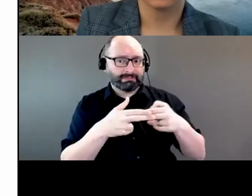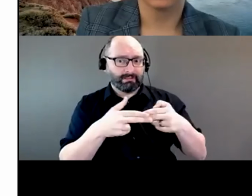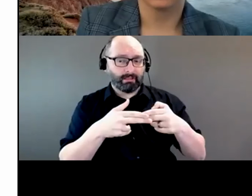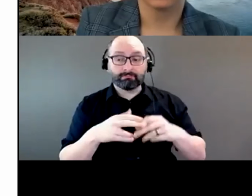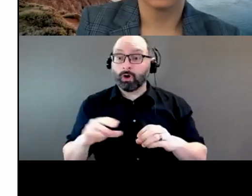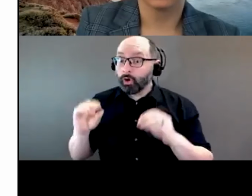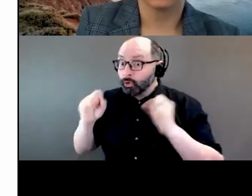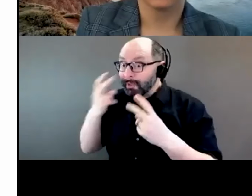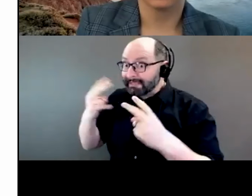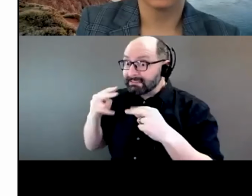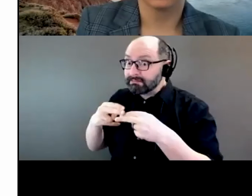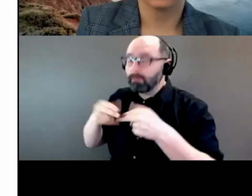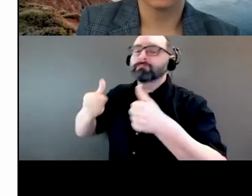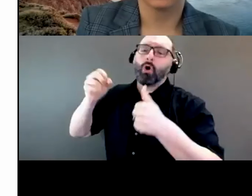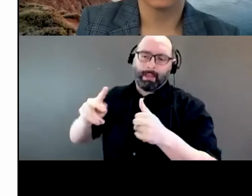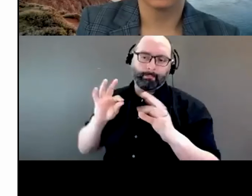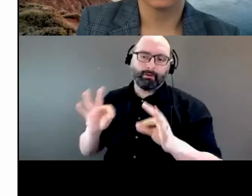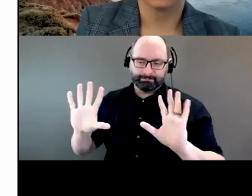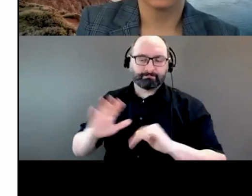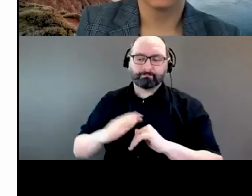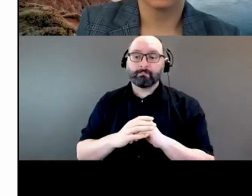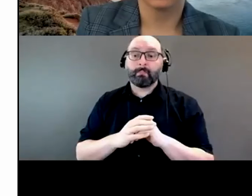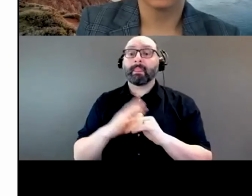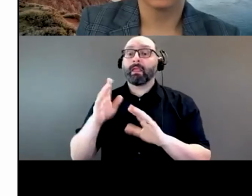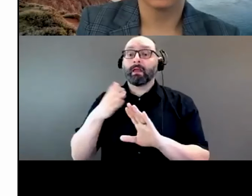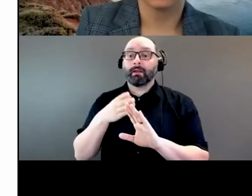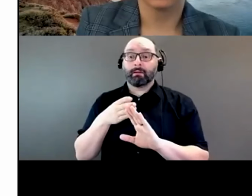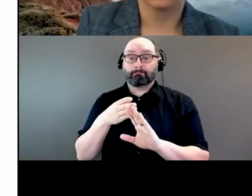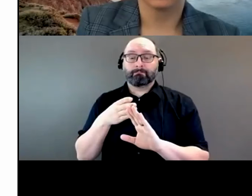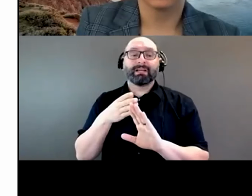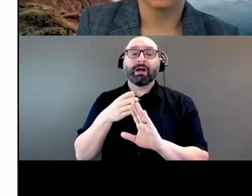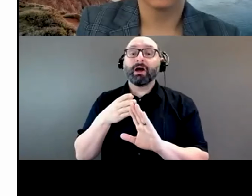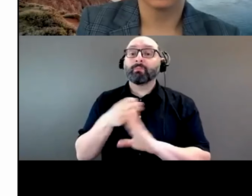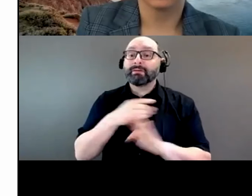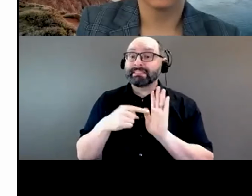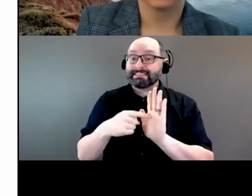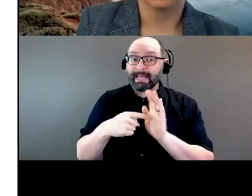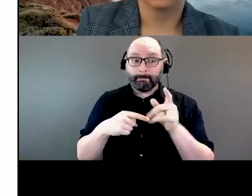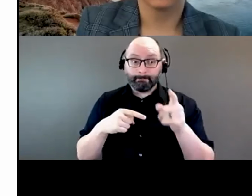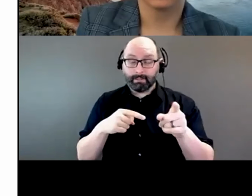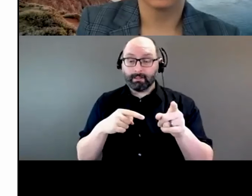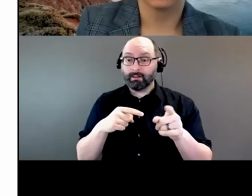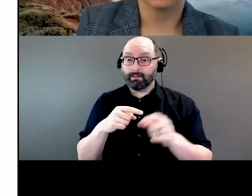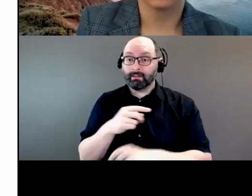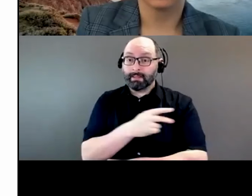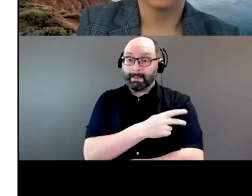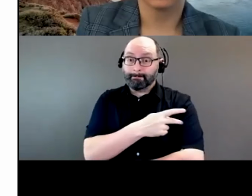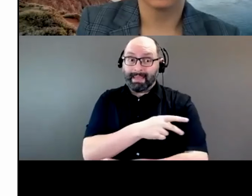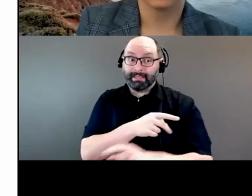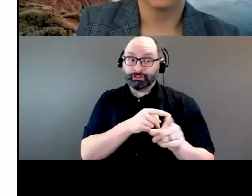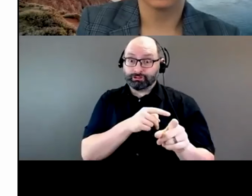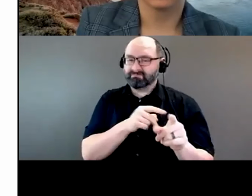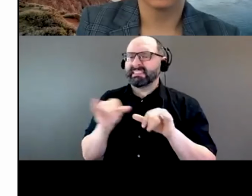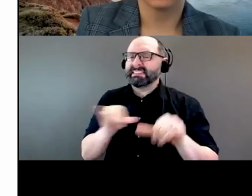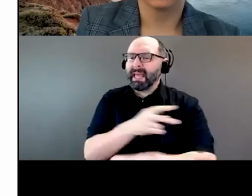you can see my slides. Okay, perfect. Well, you know, in the previous example, this patient, the same patient